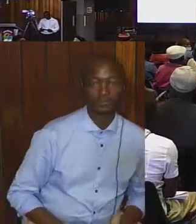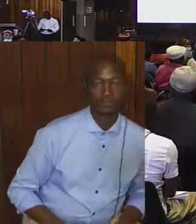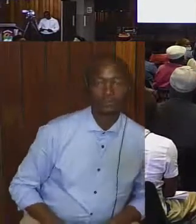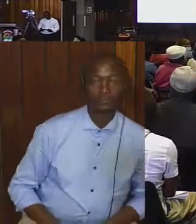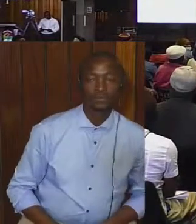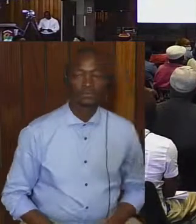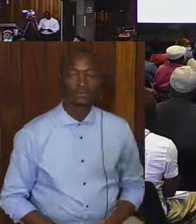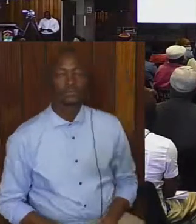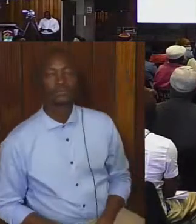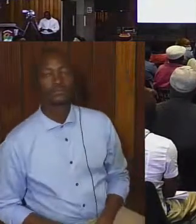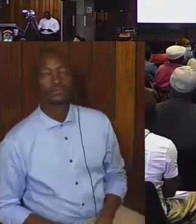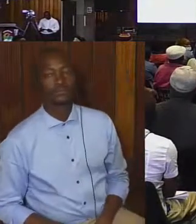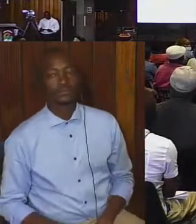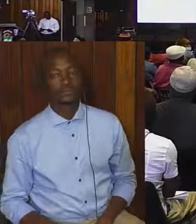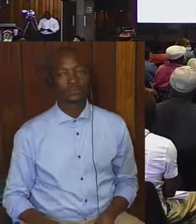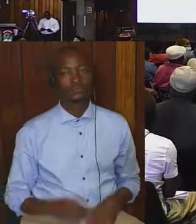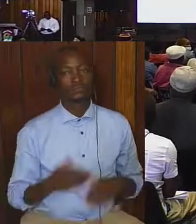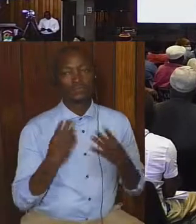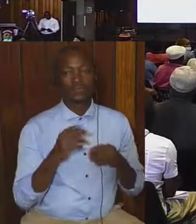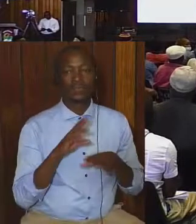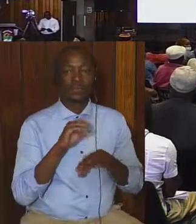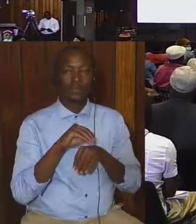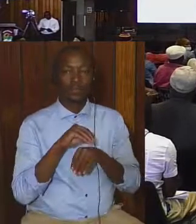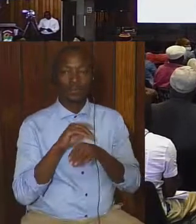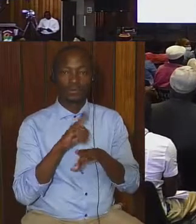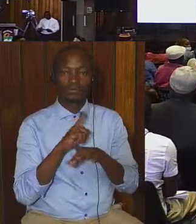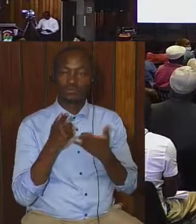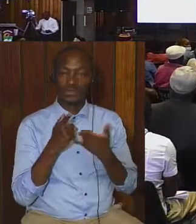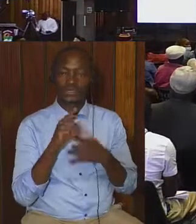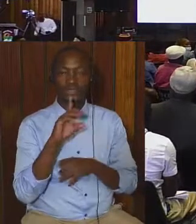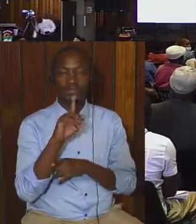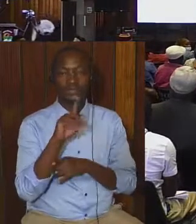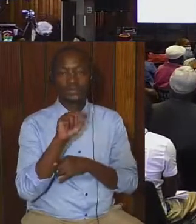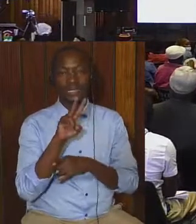Nginenkinga lana ngendaba yaseDavidton, ngihlala eDavidton.